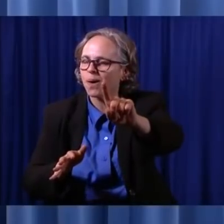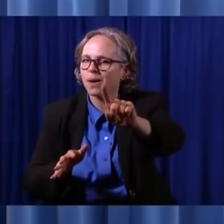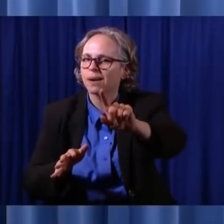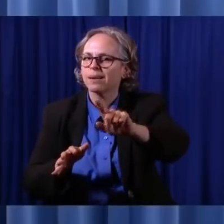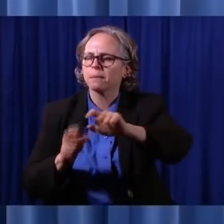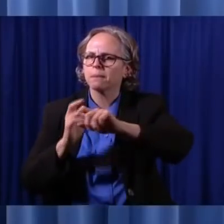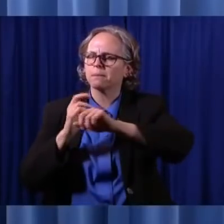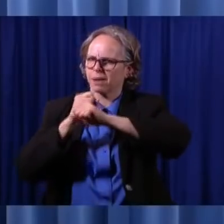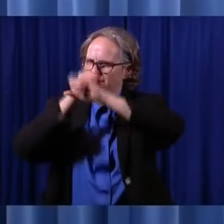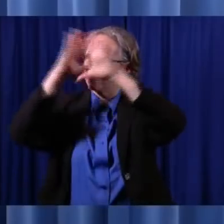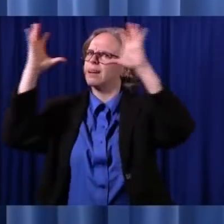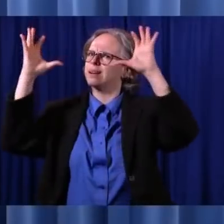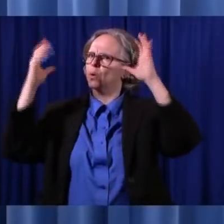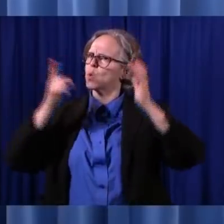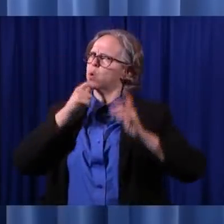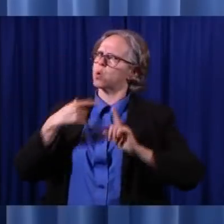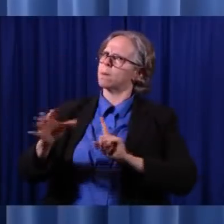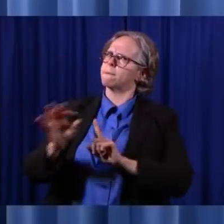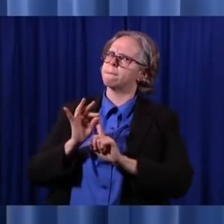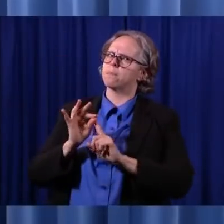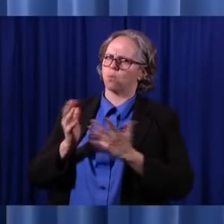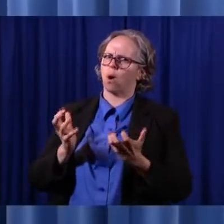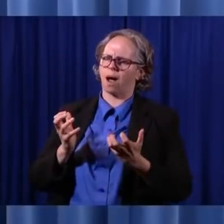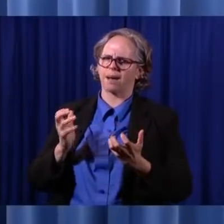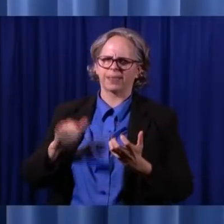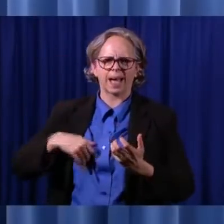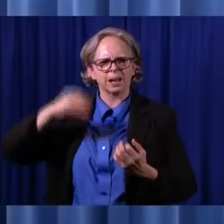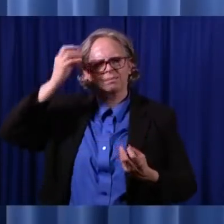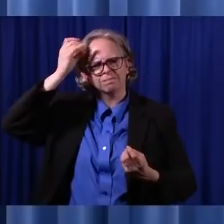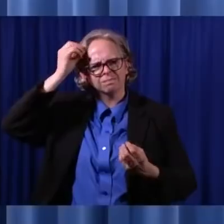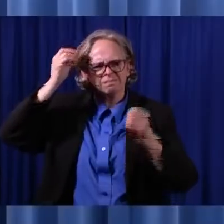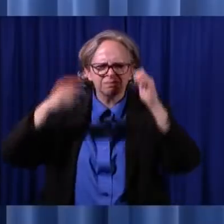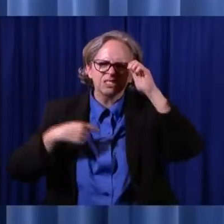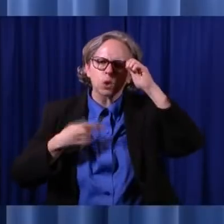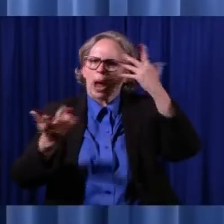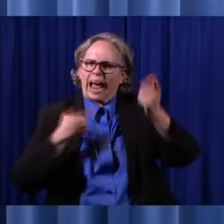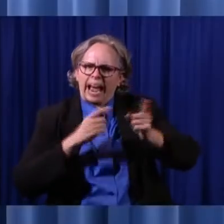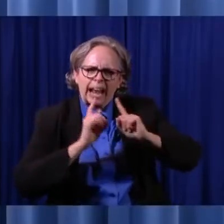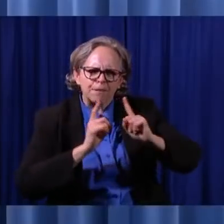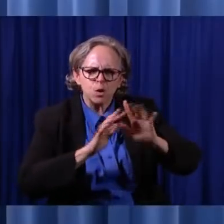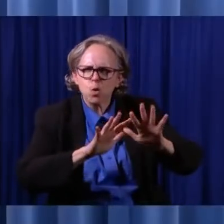We interviewed some great people. On February 26,